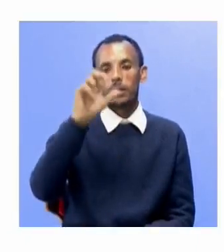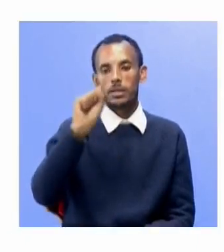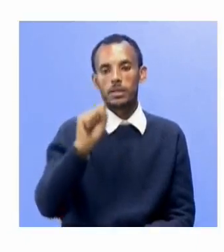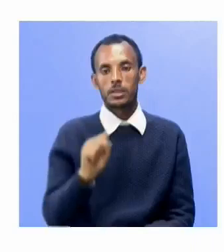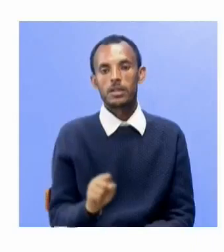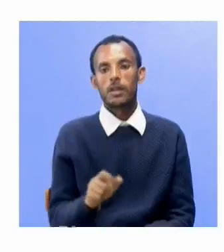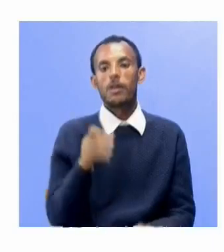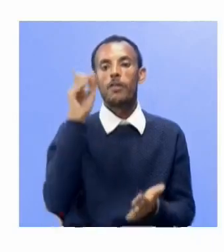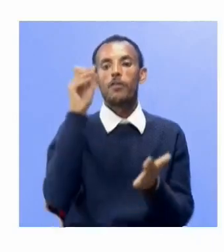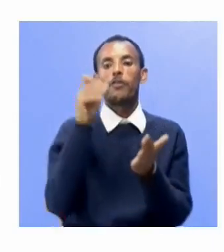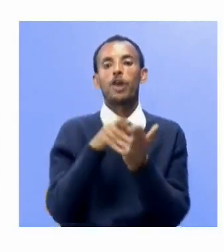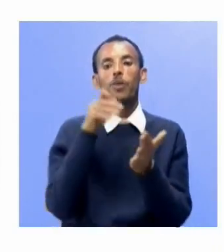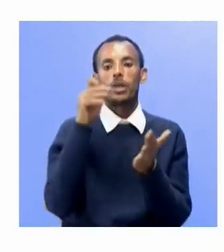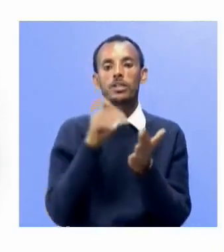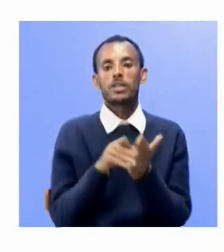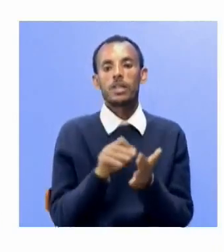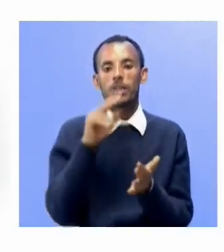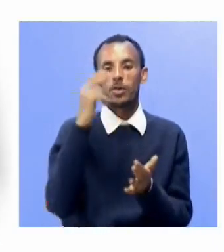frequency